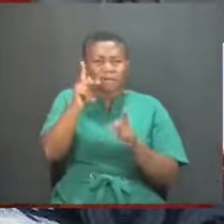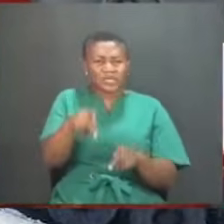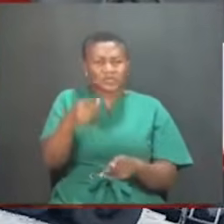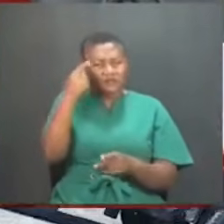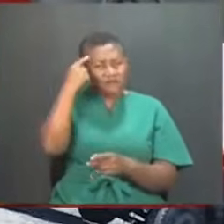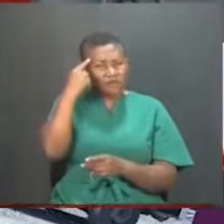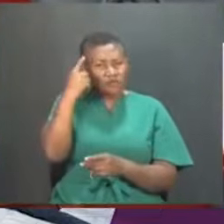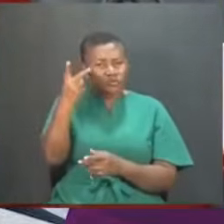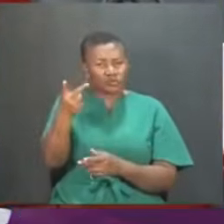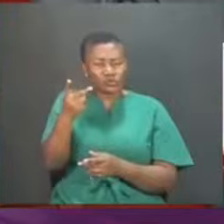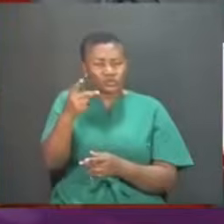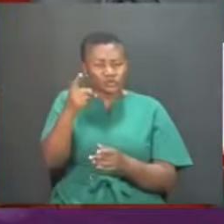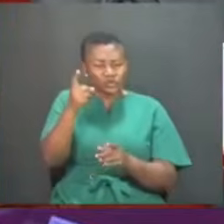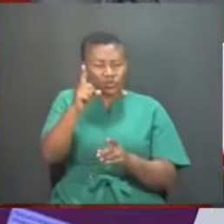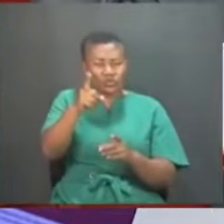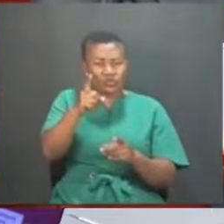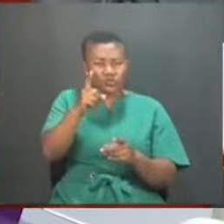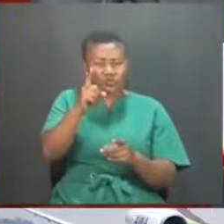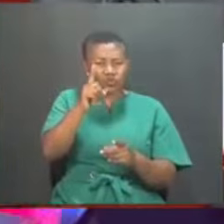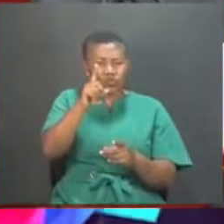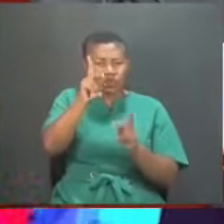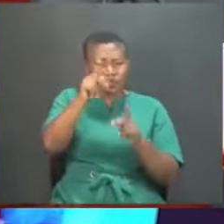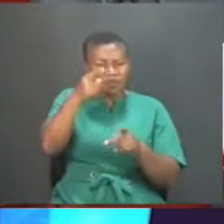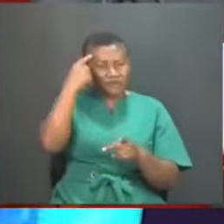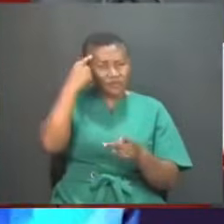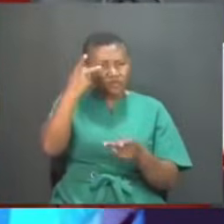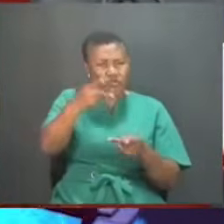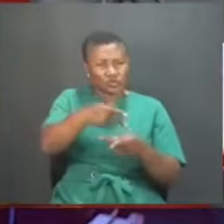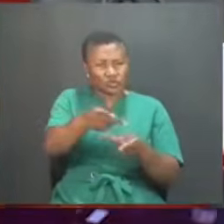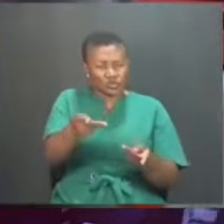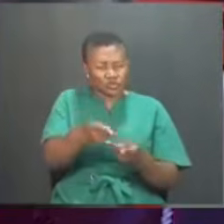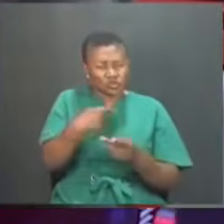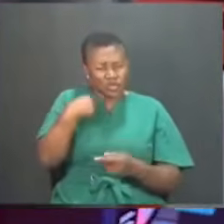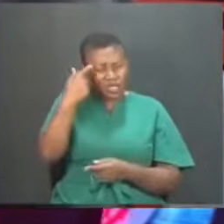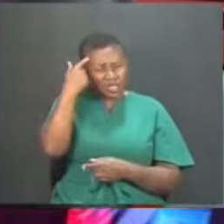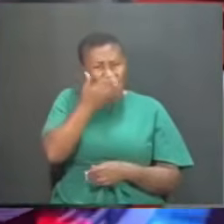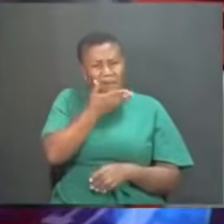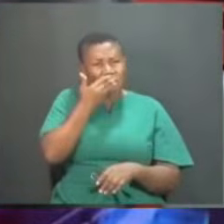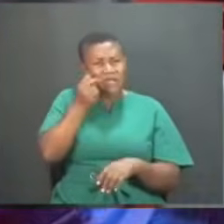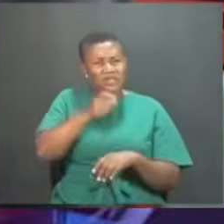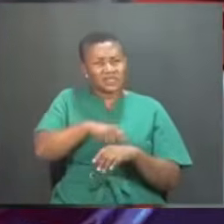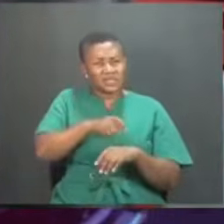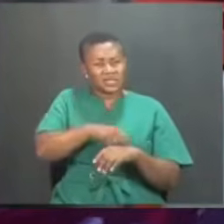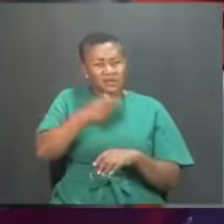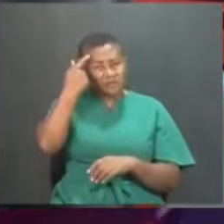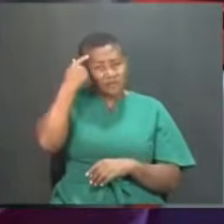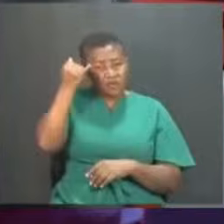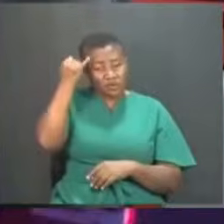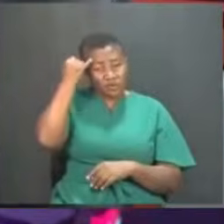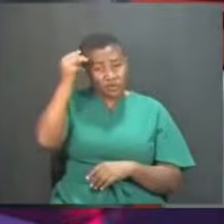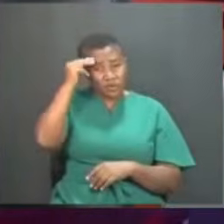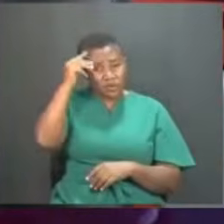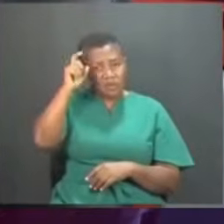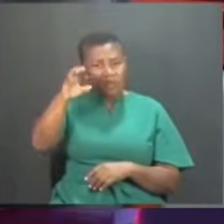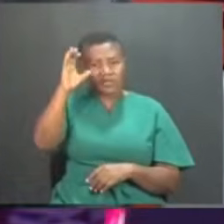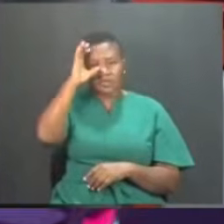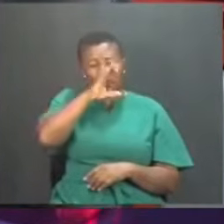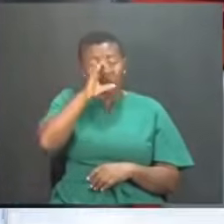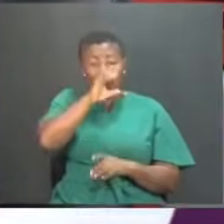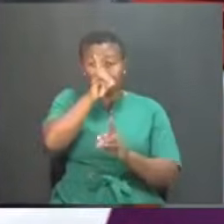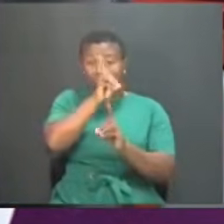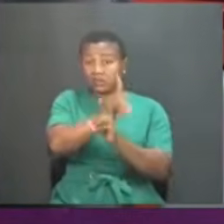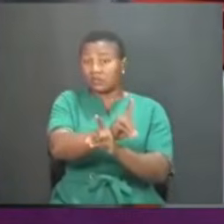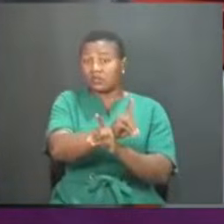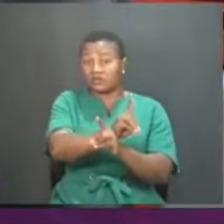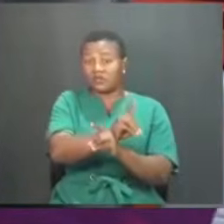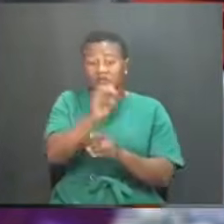for everybody. So probably this is the best time for the Commander-in-Chief to bring a Defense Minister. I